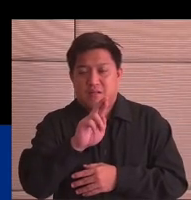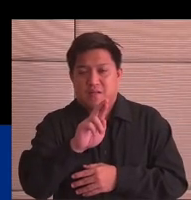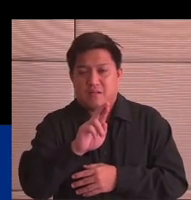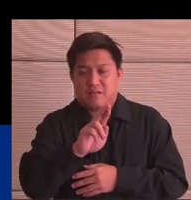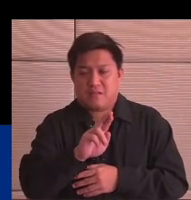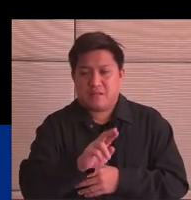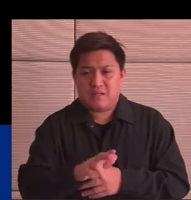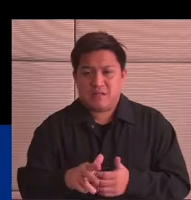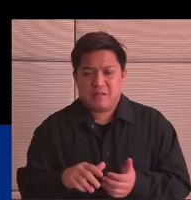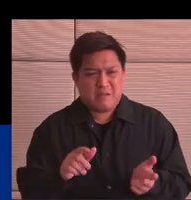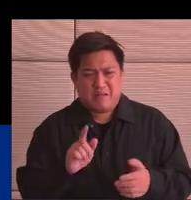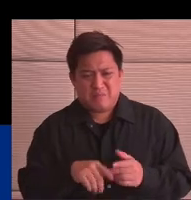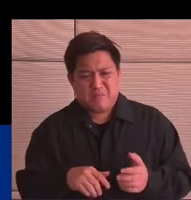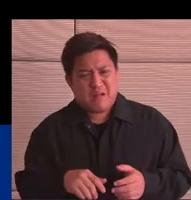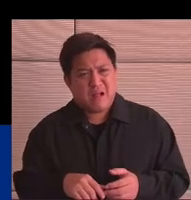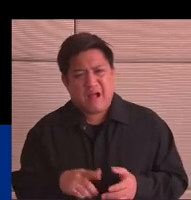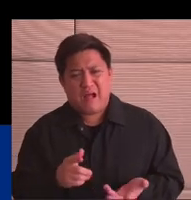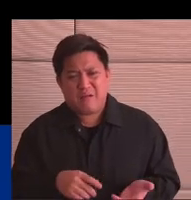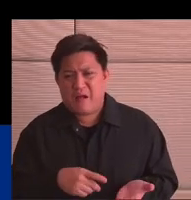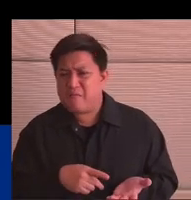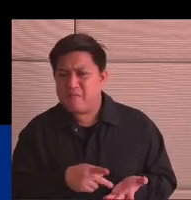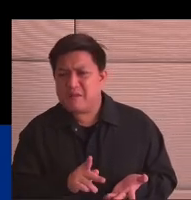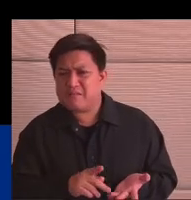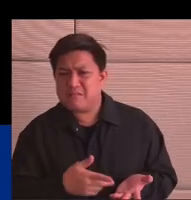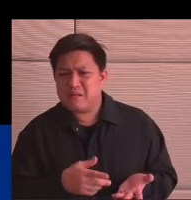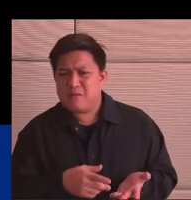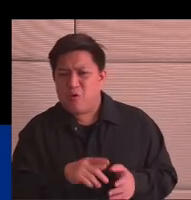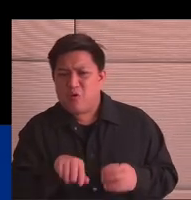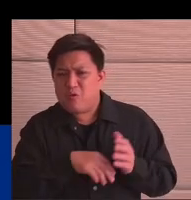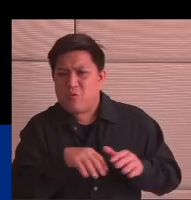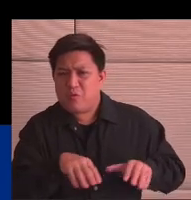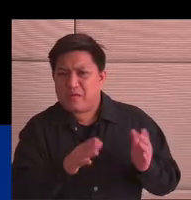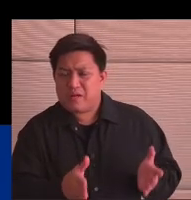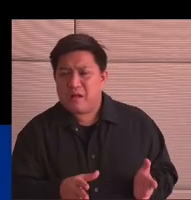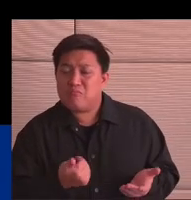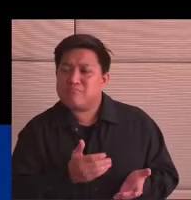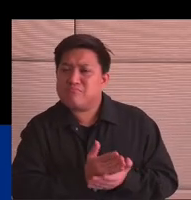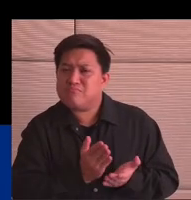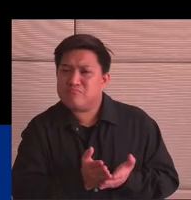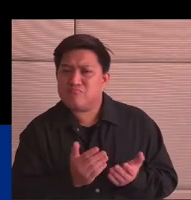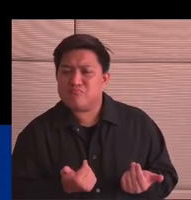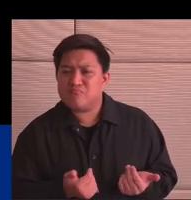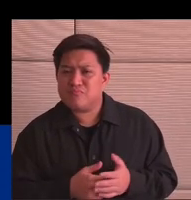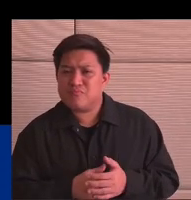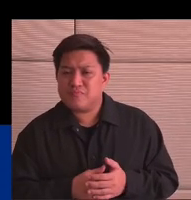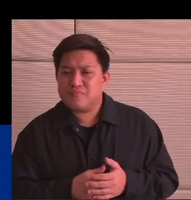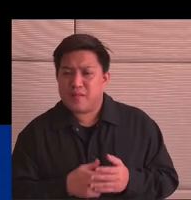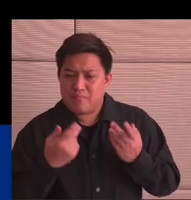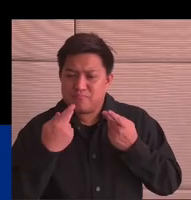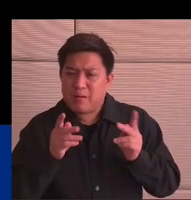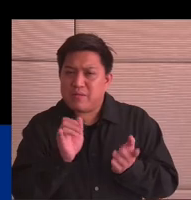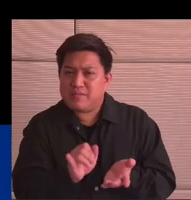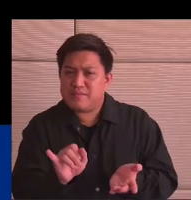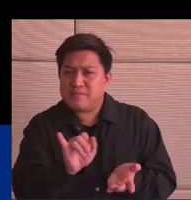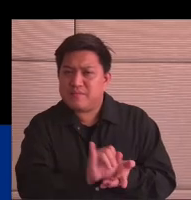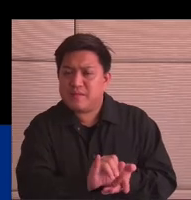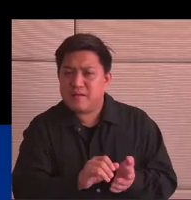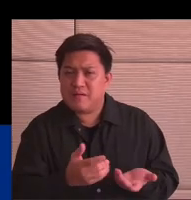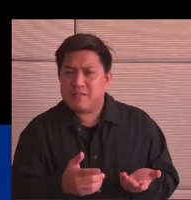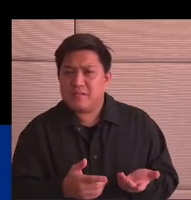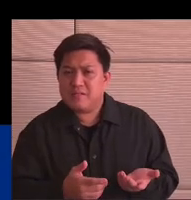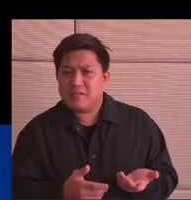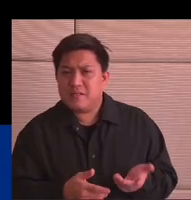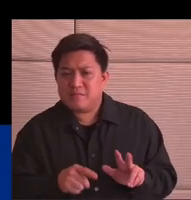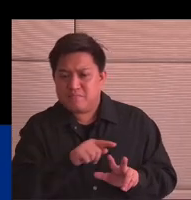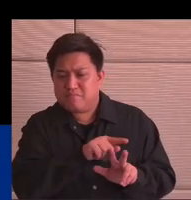spending about 1/4, 1/4 of their budget for the year. So how can you actually boost a public investment in terms of